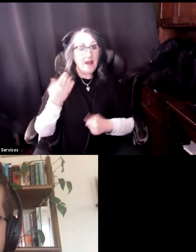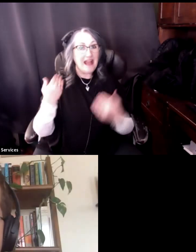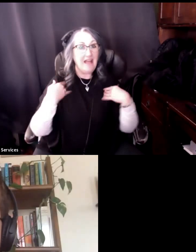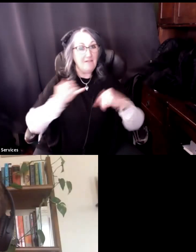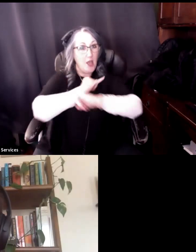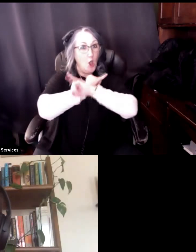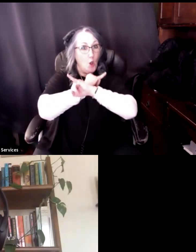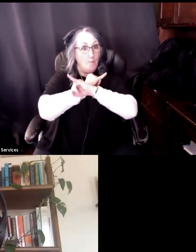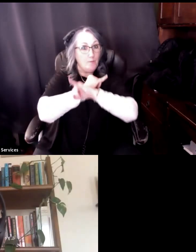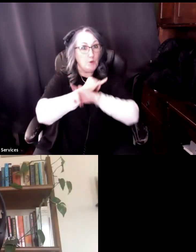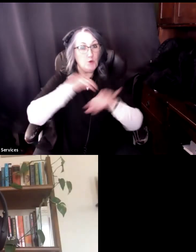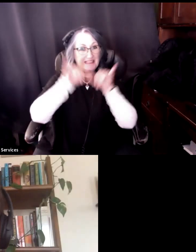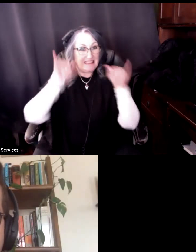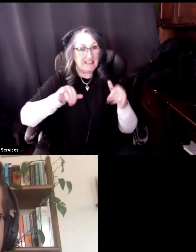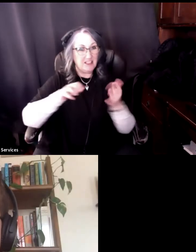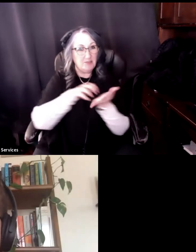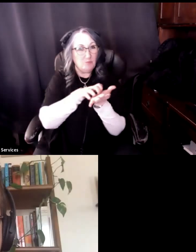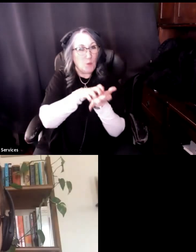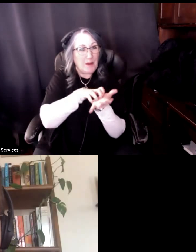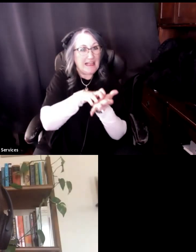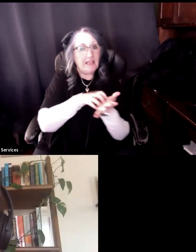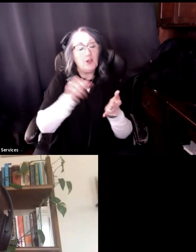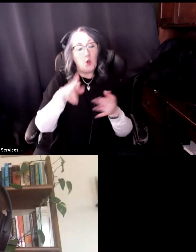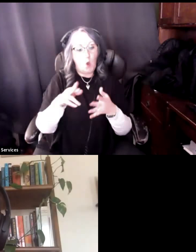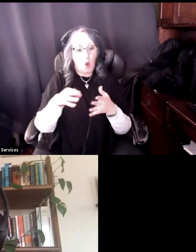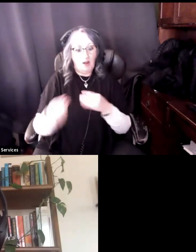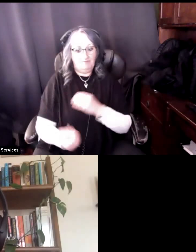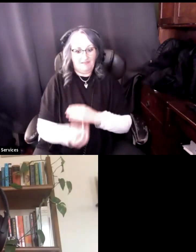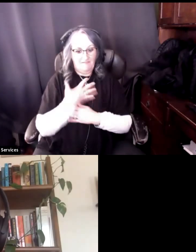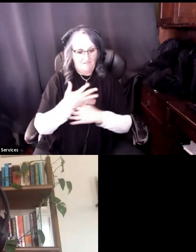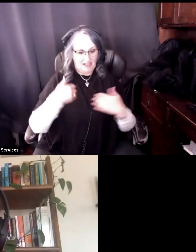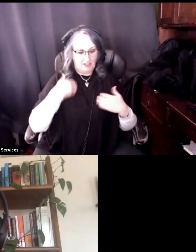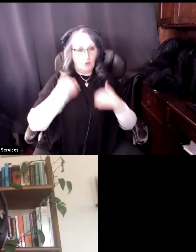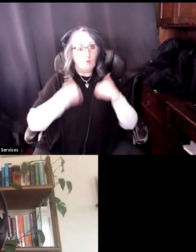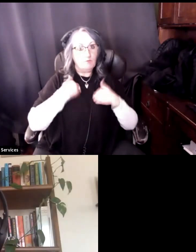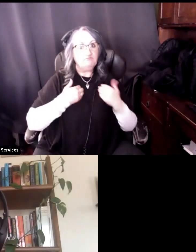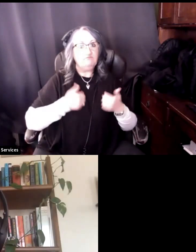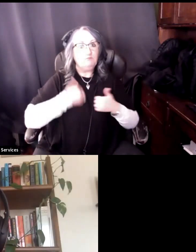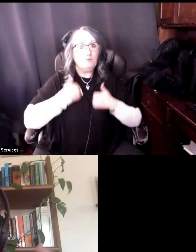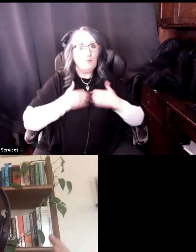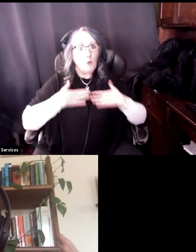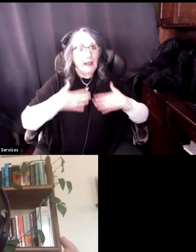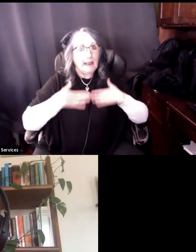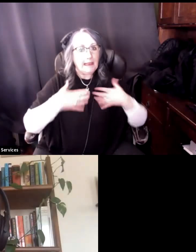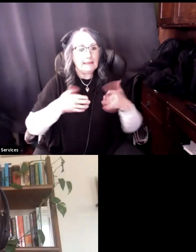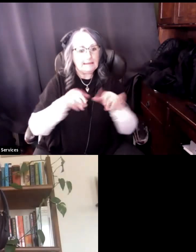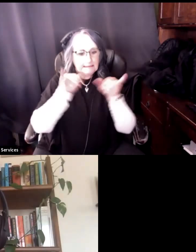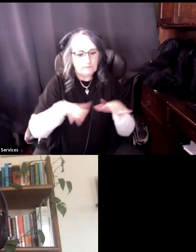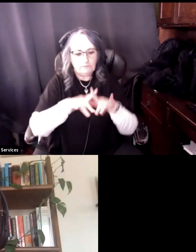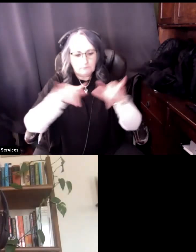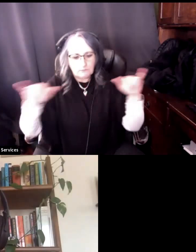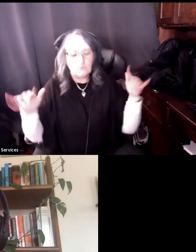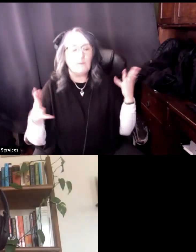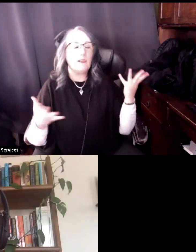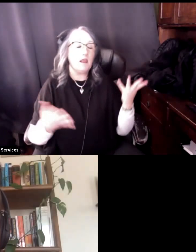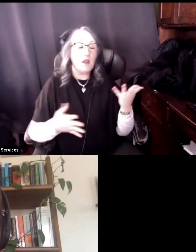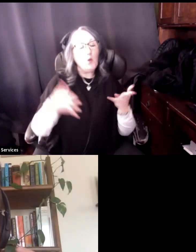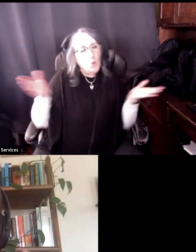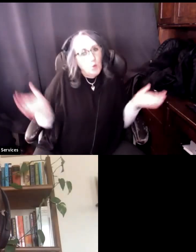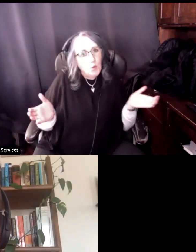with specific disabilities that impact respiratory system, immune system. We do encourage you to reach